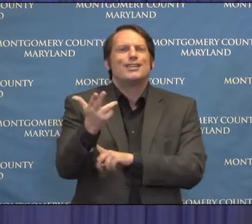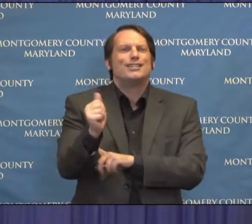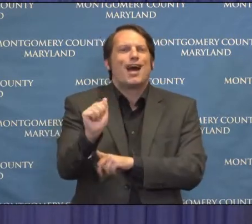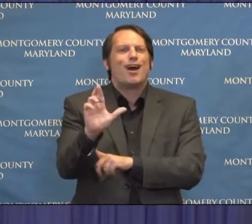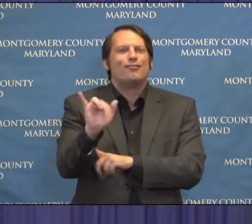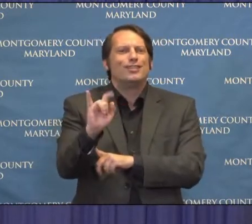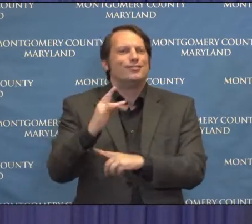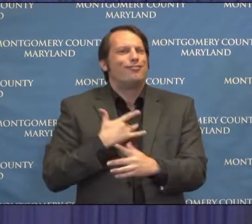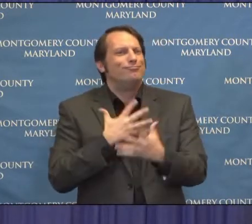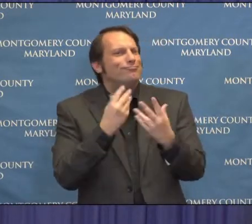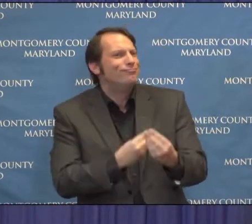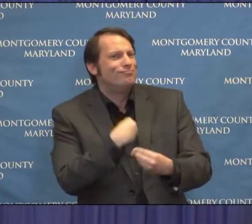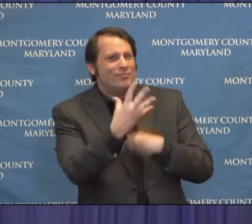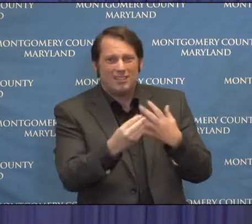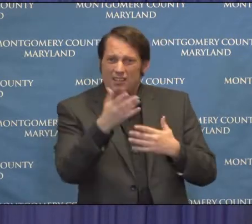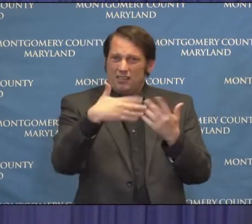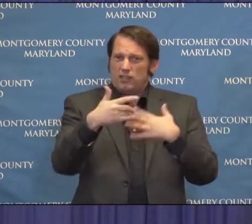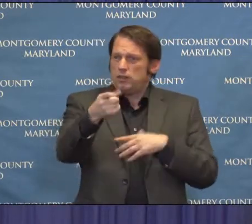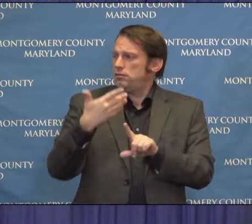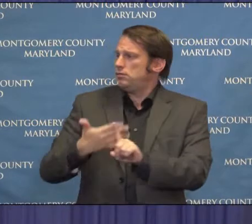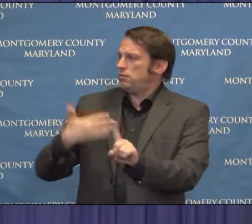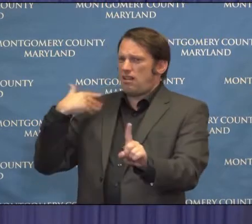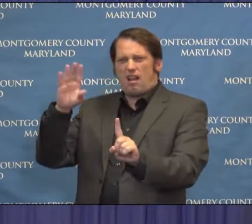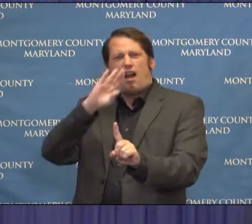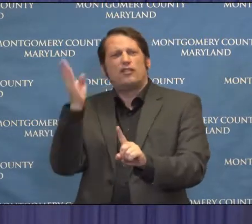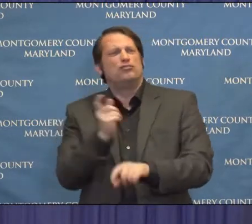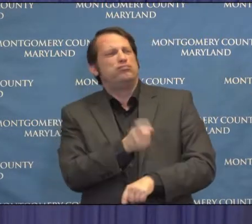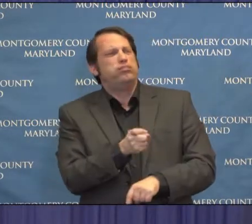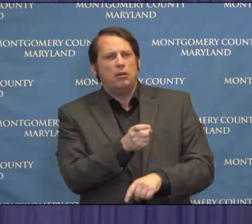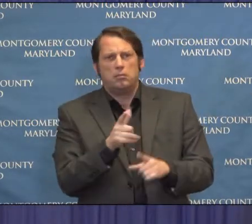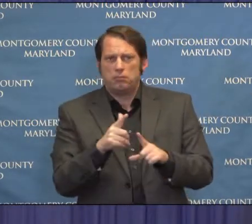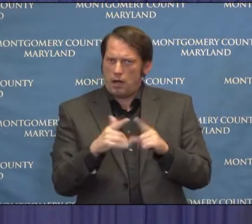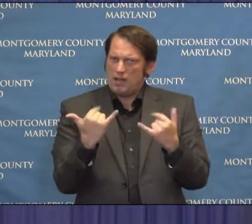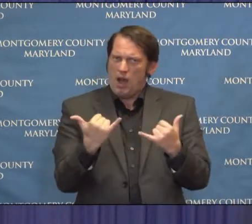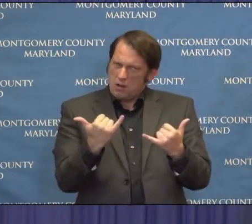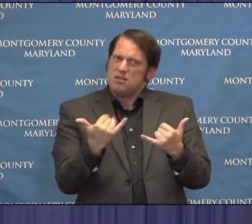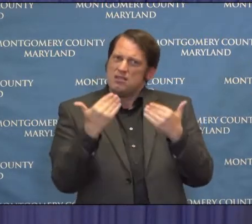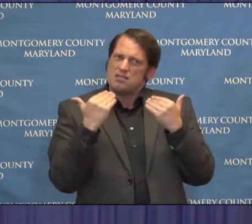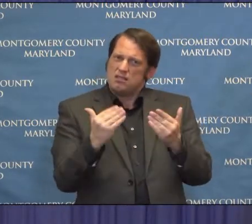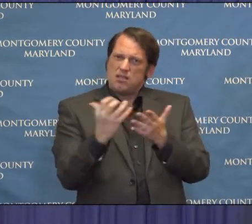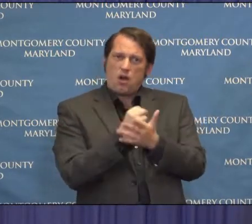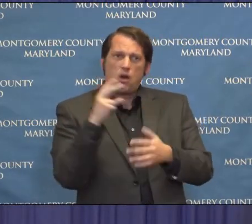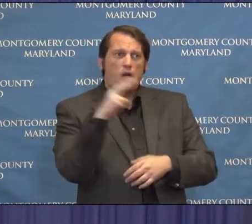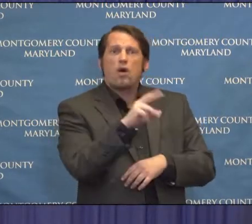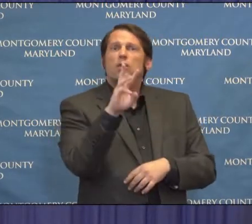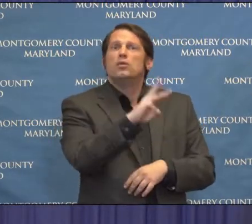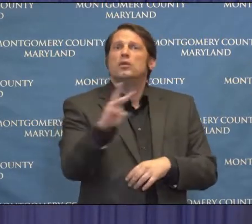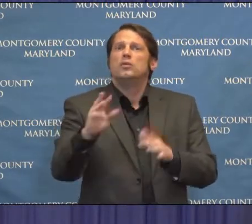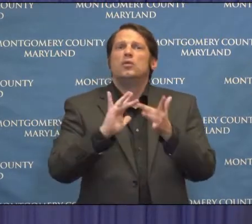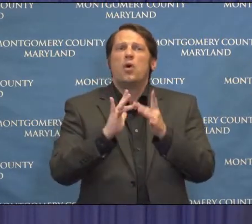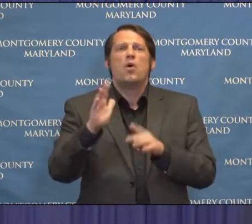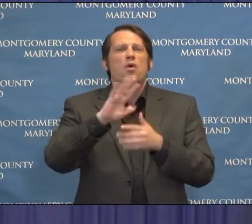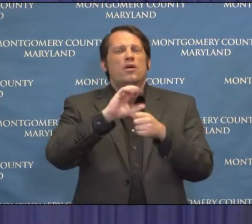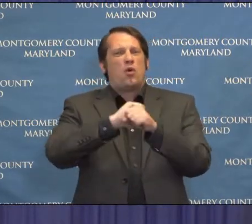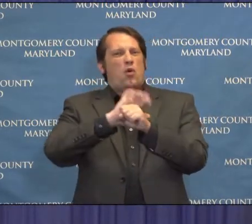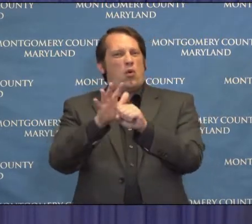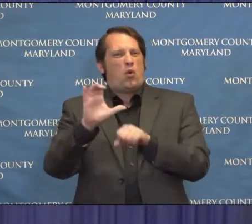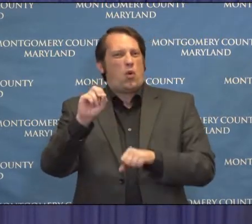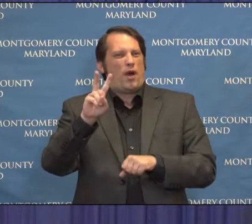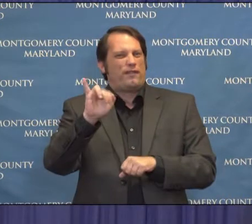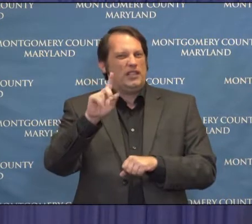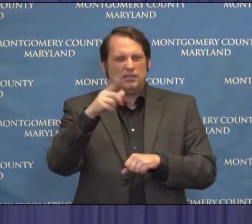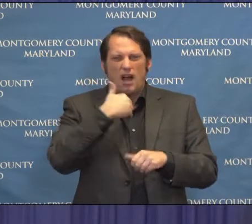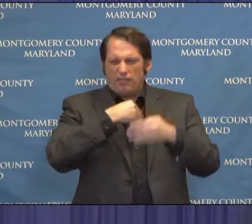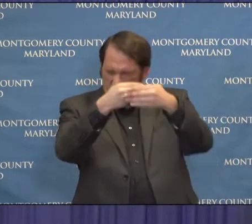organizations, go to our webpage, go to the COVID page, and there's a place about community organizations, which where you can donate